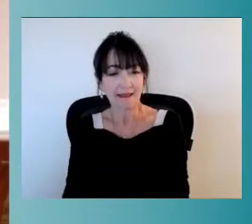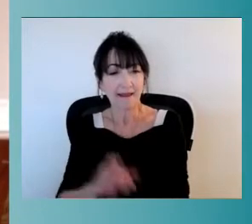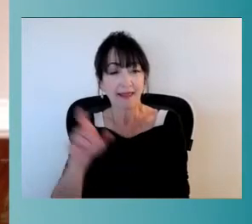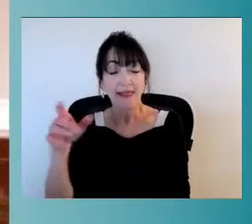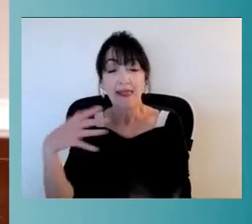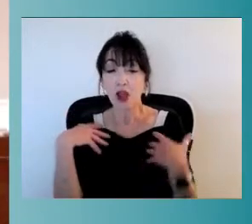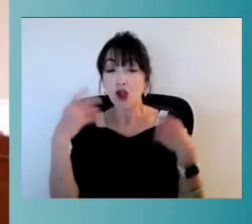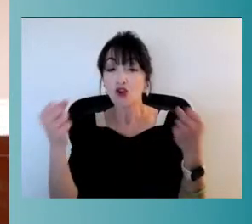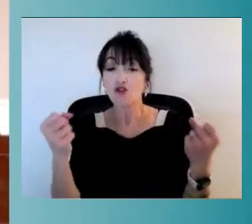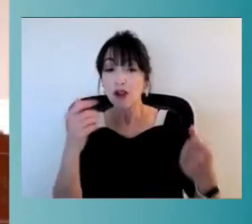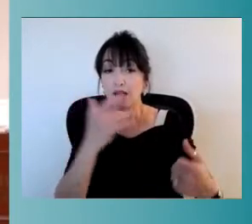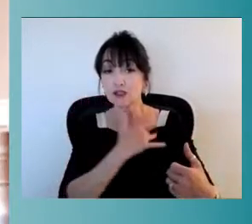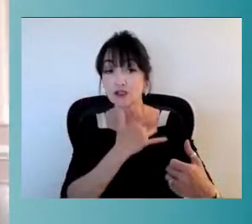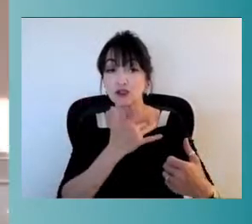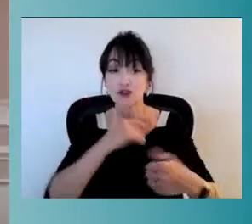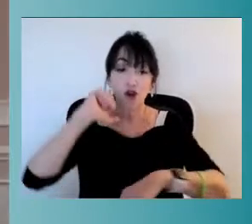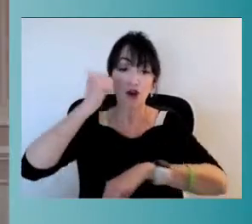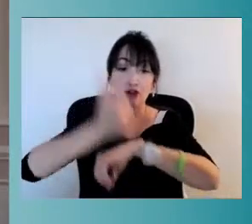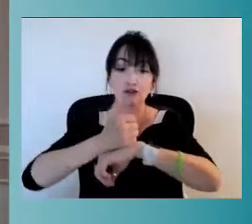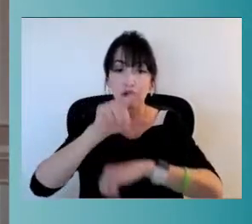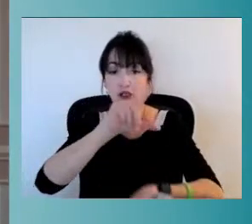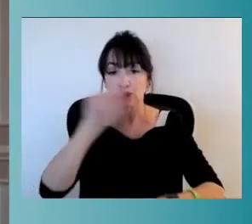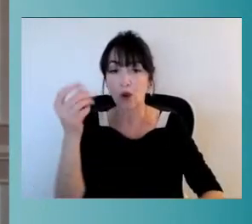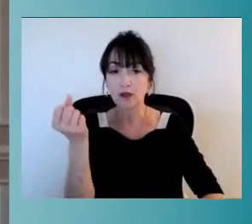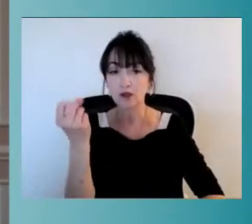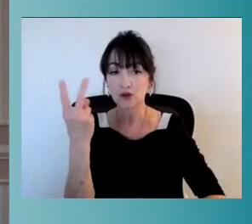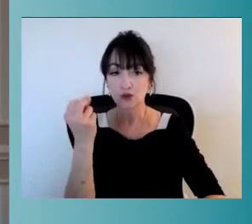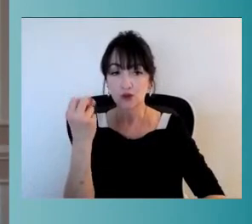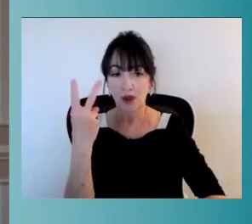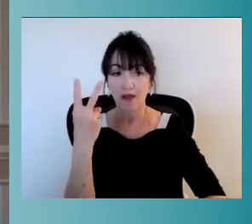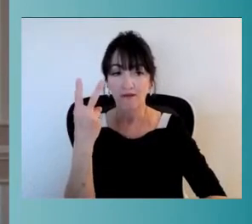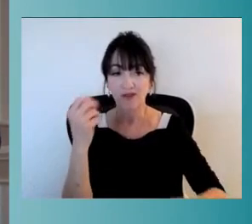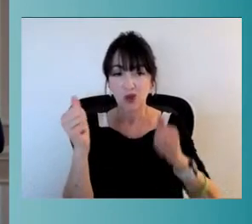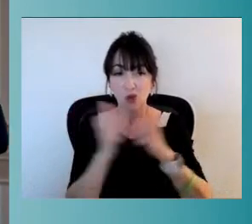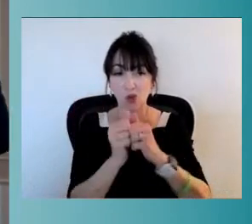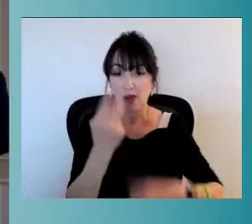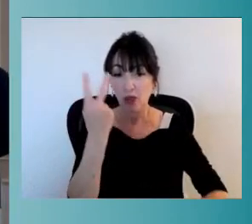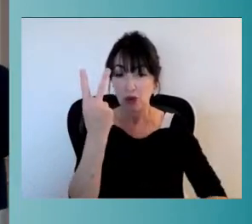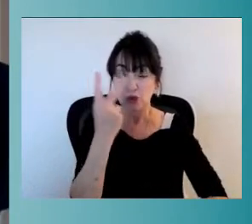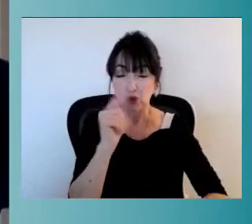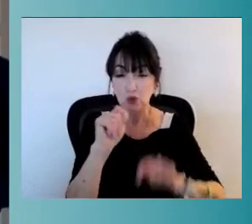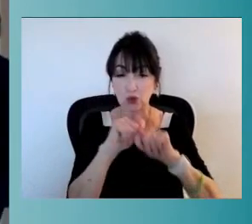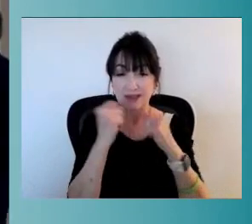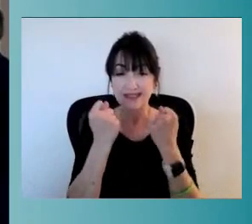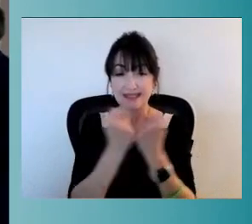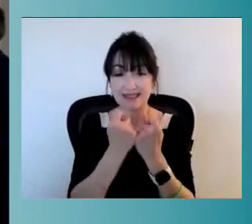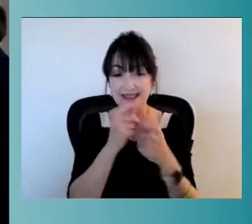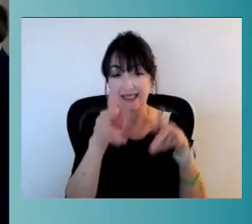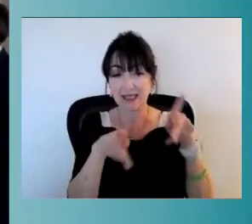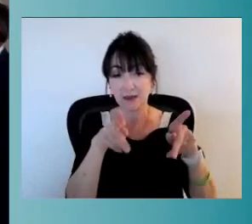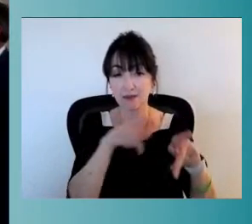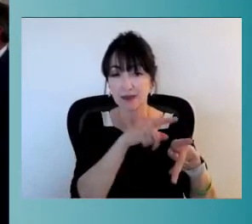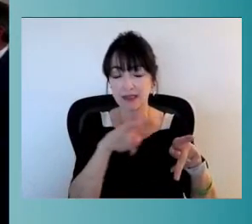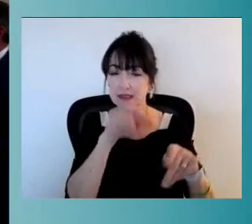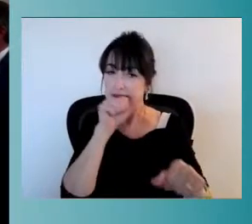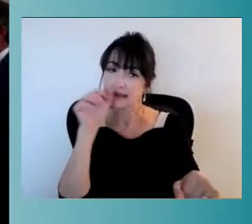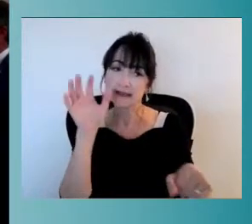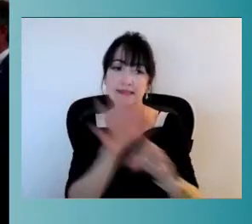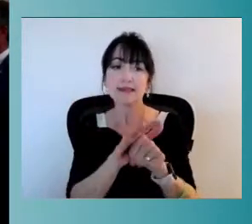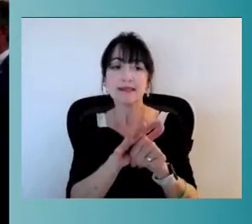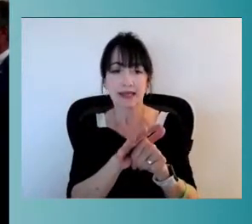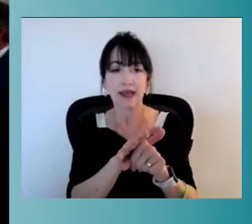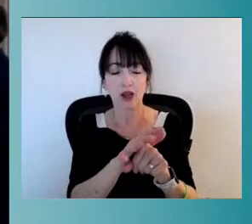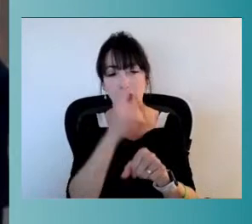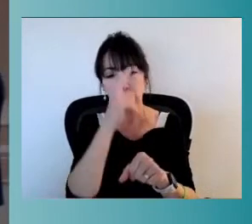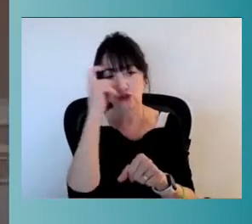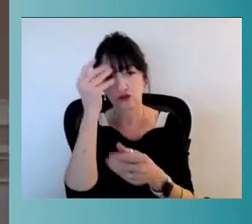Courageous Hearts was created in 2012 with just 2 team members dedicated to trauma-informed care by beginning